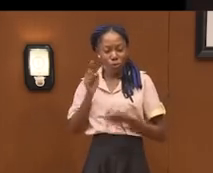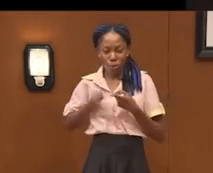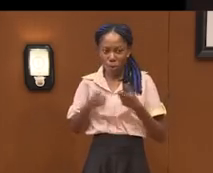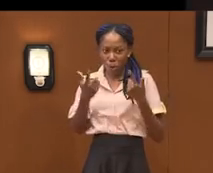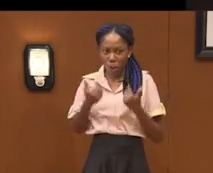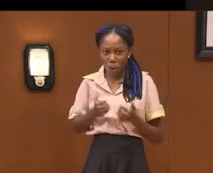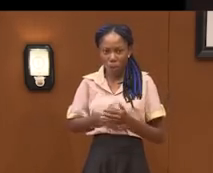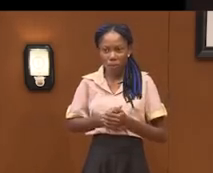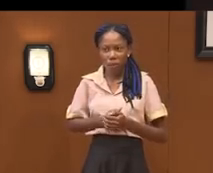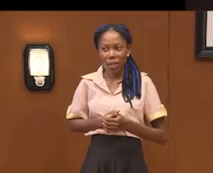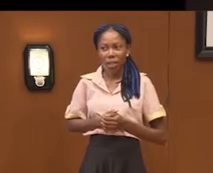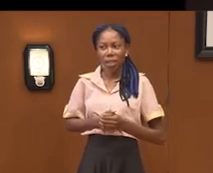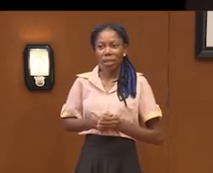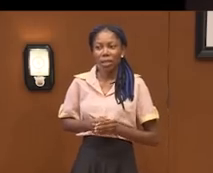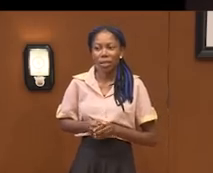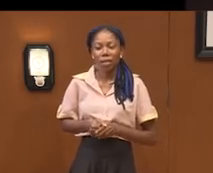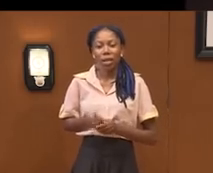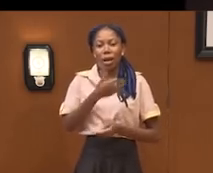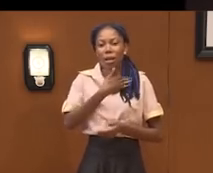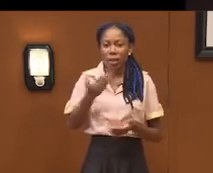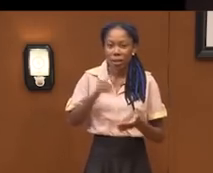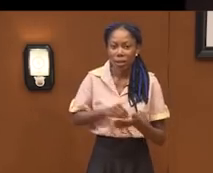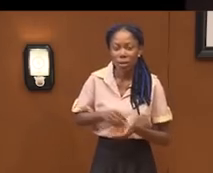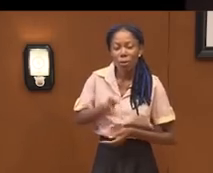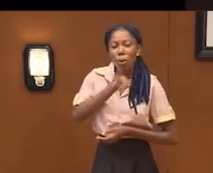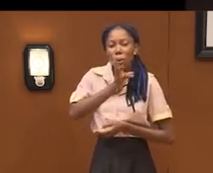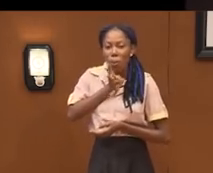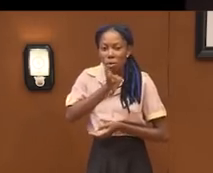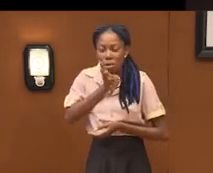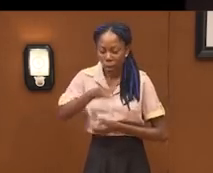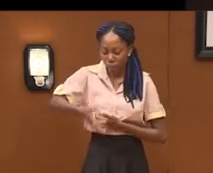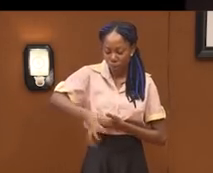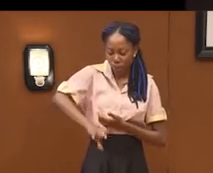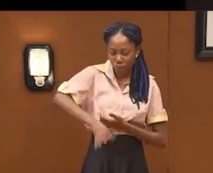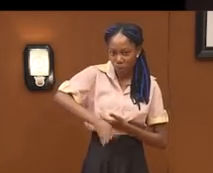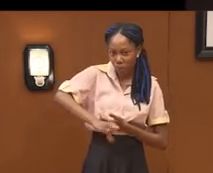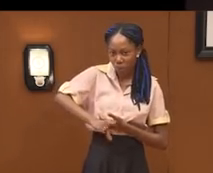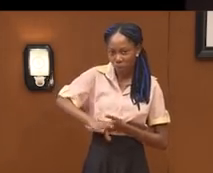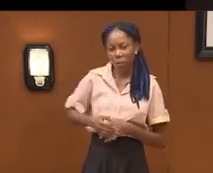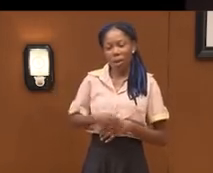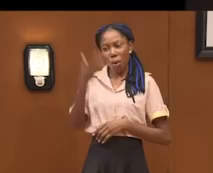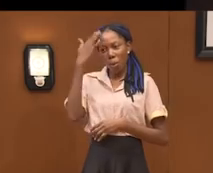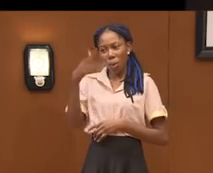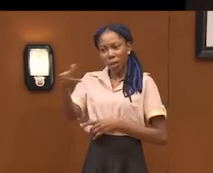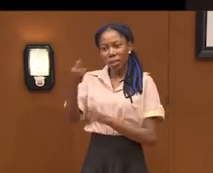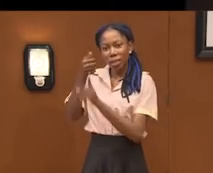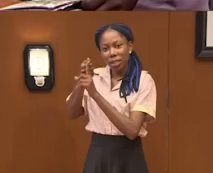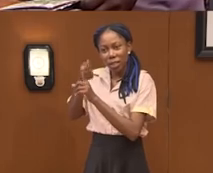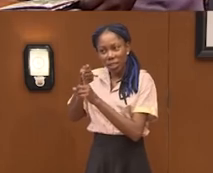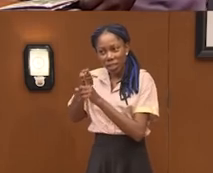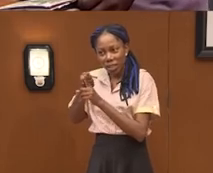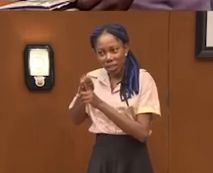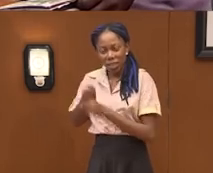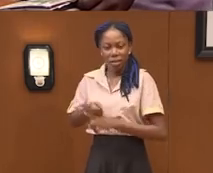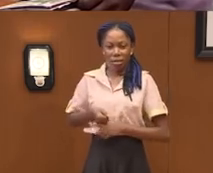Then I even the water he's supposed to put for me there, I spent over 15,000 in his hand, not